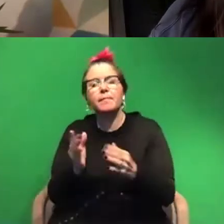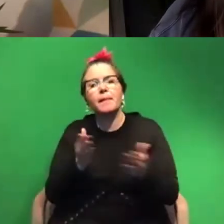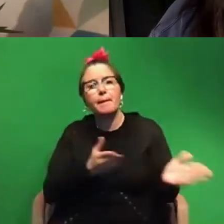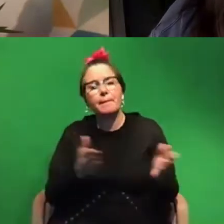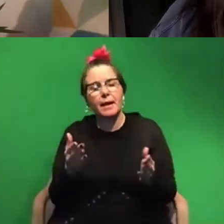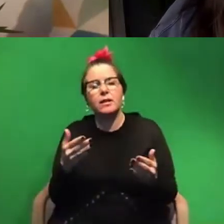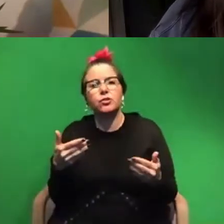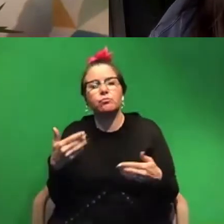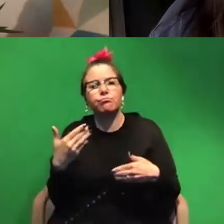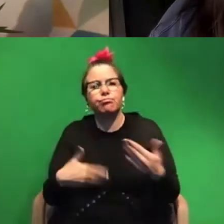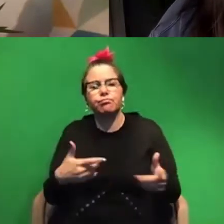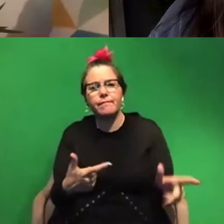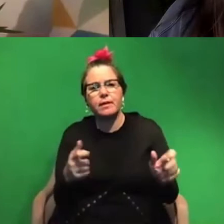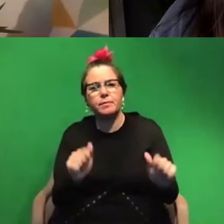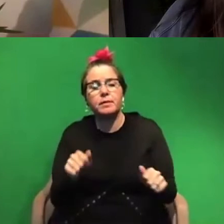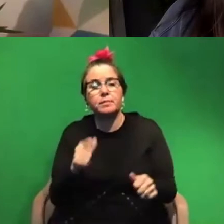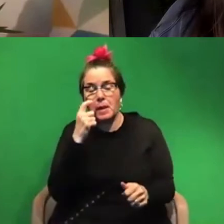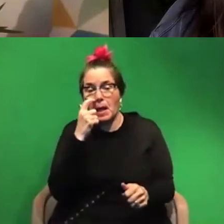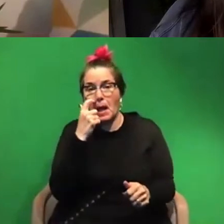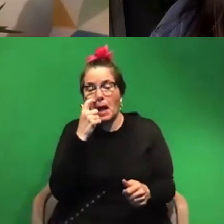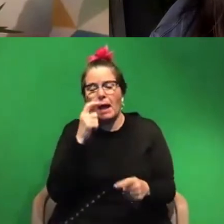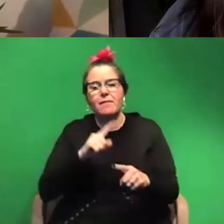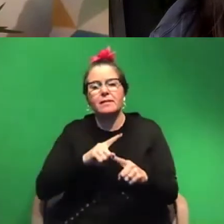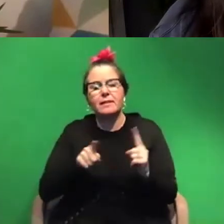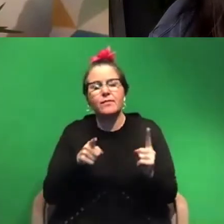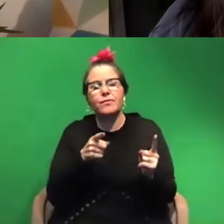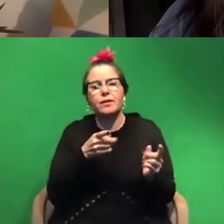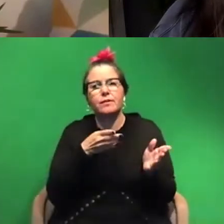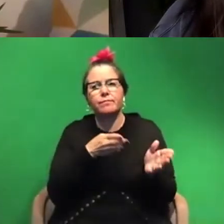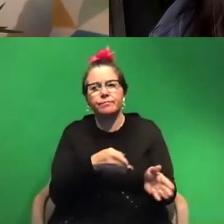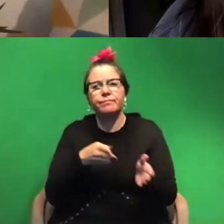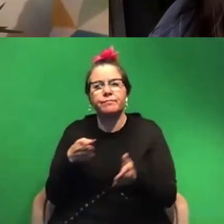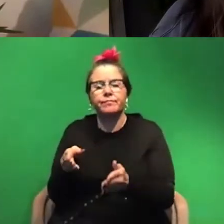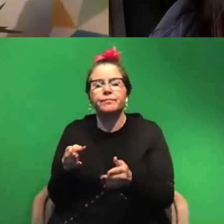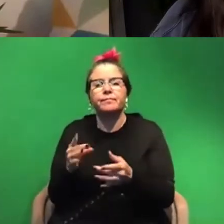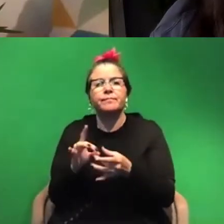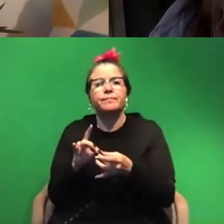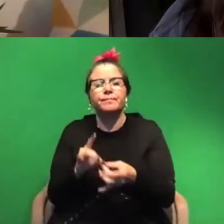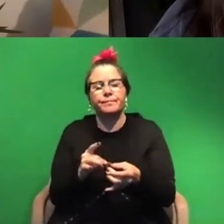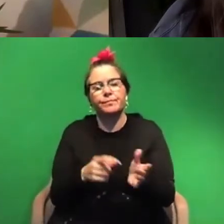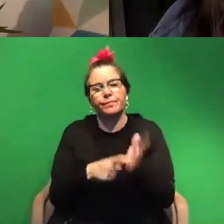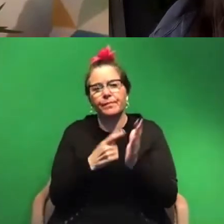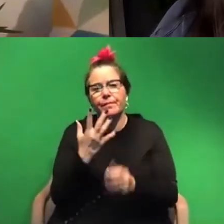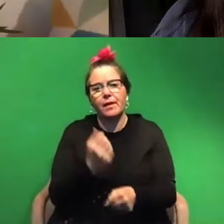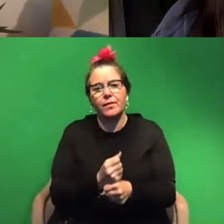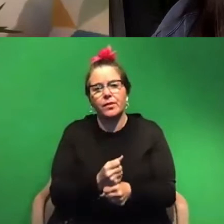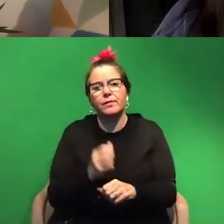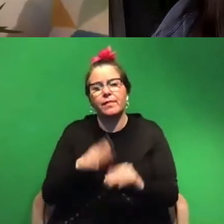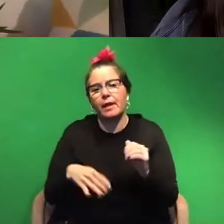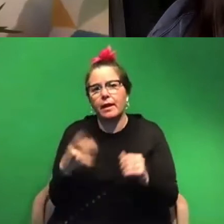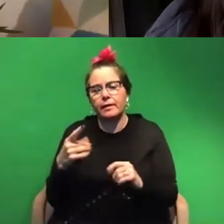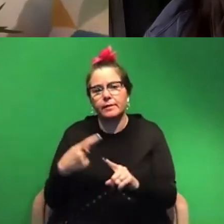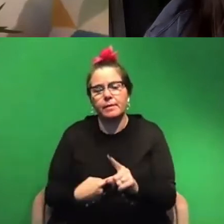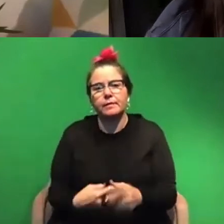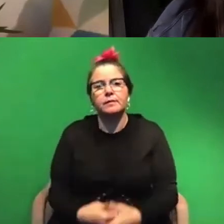it. And there are multiple aspects of it that makes it take 5 years versus 18 months.